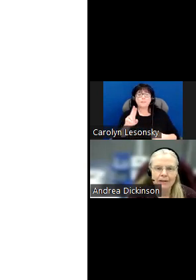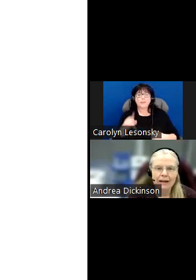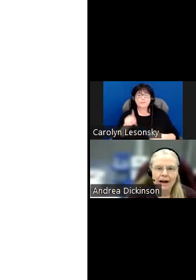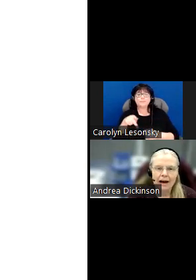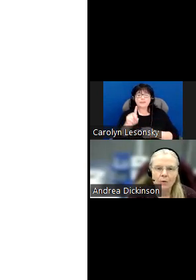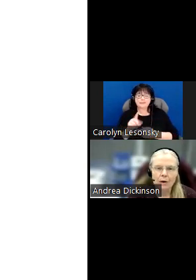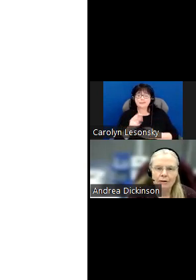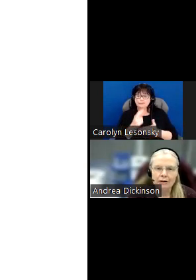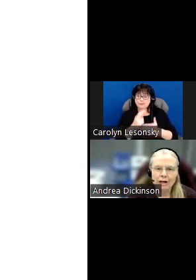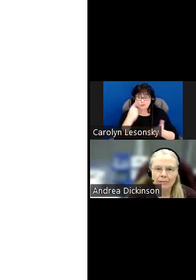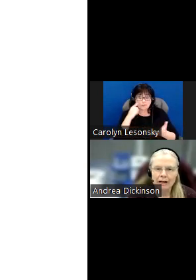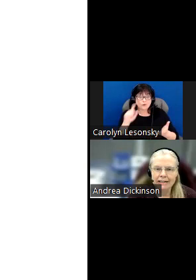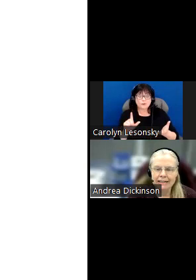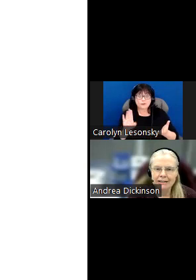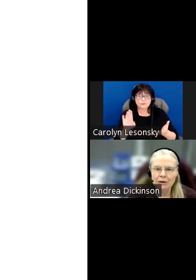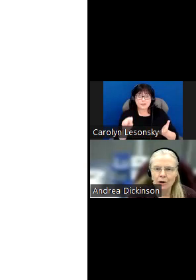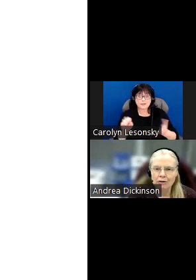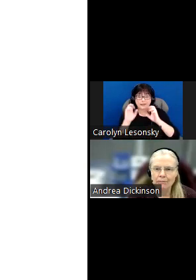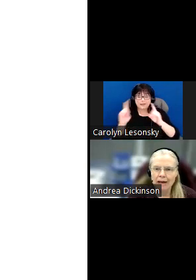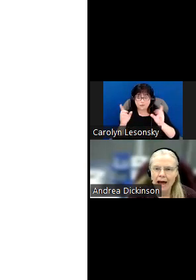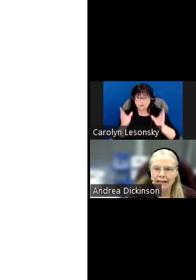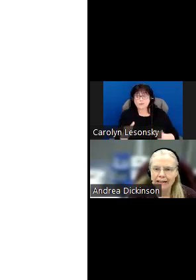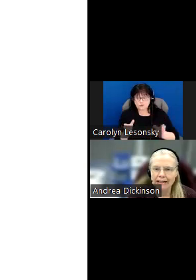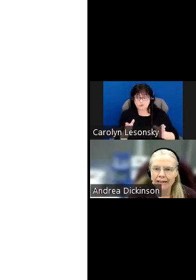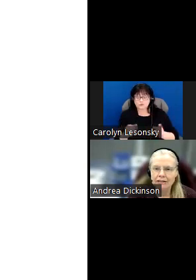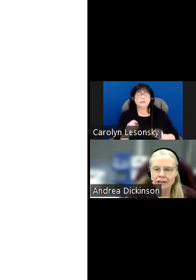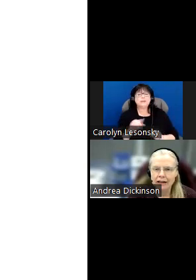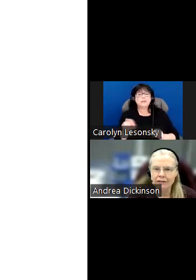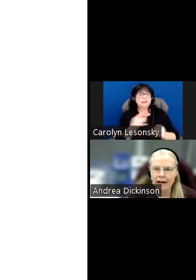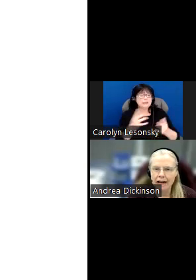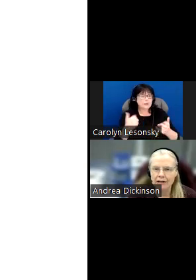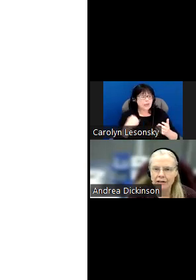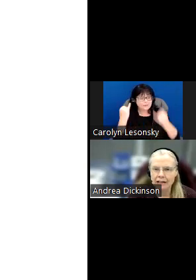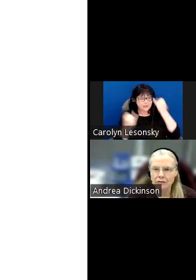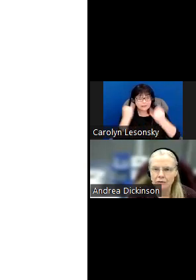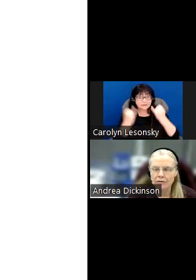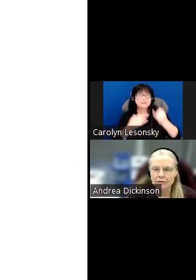you. Webinar topic ideas are welcome at